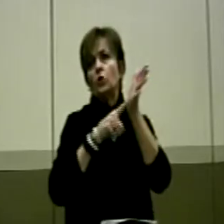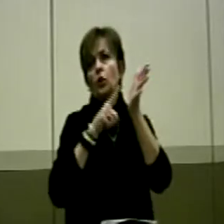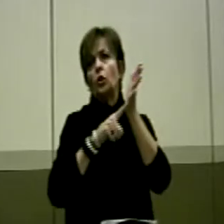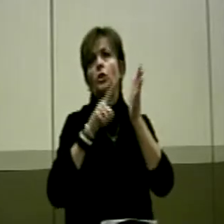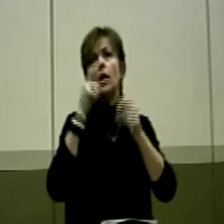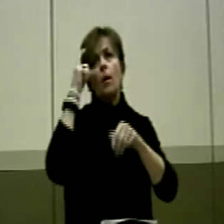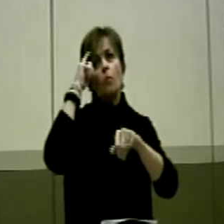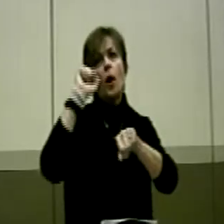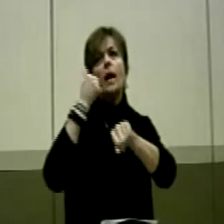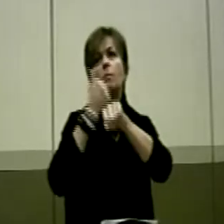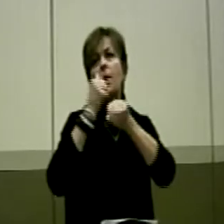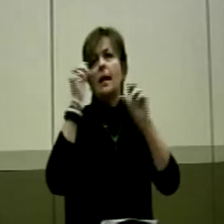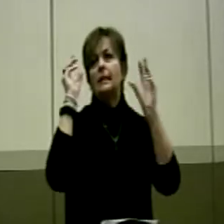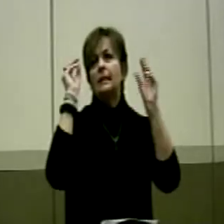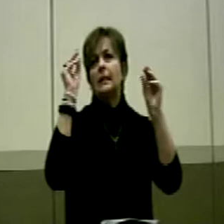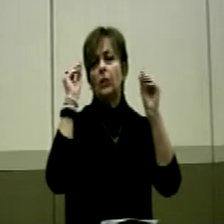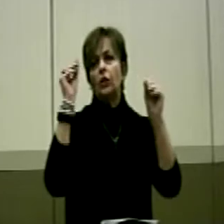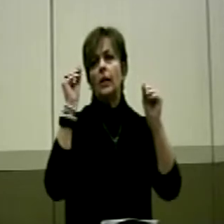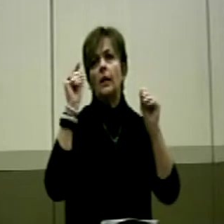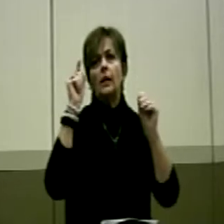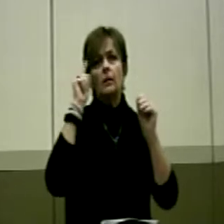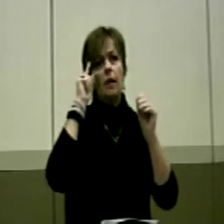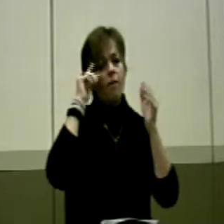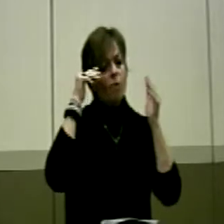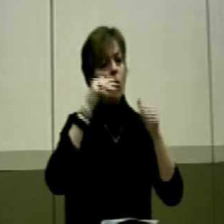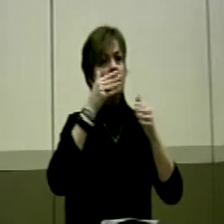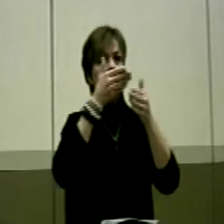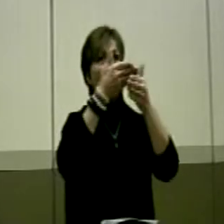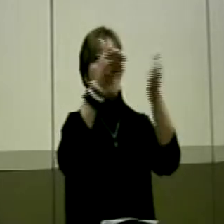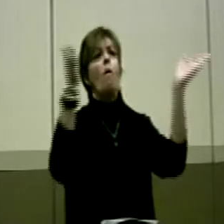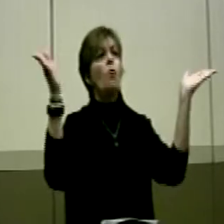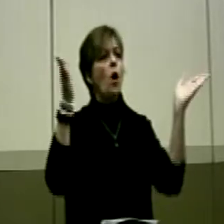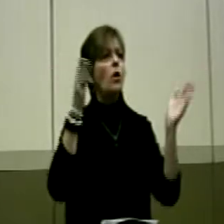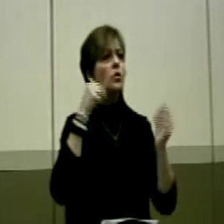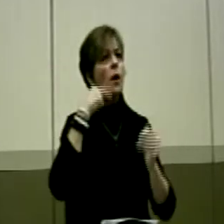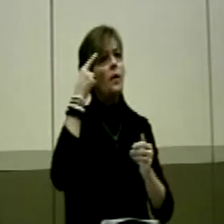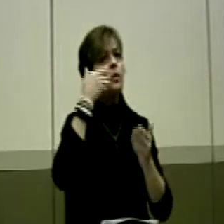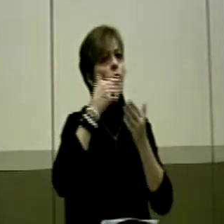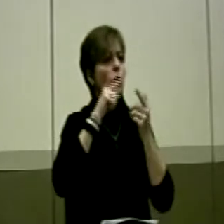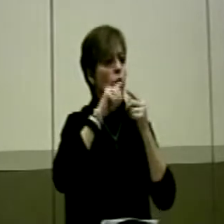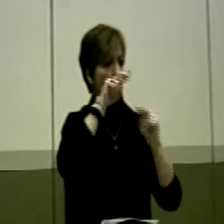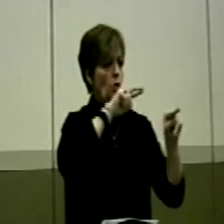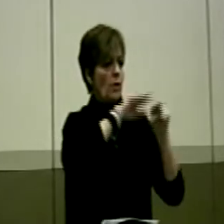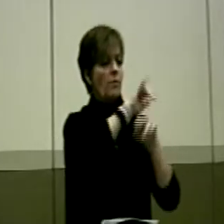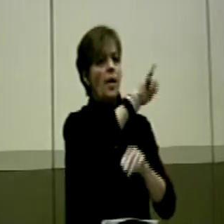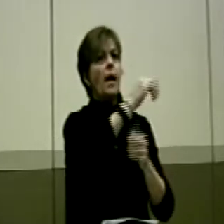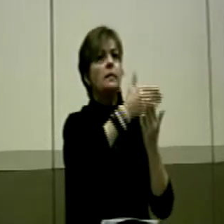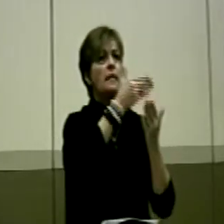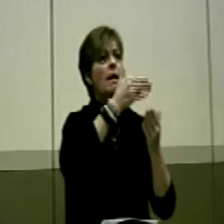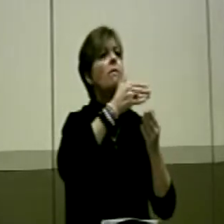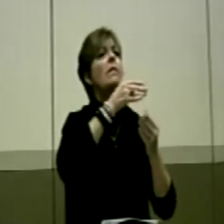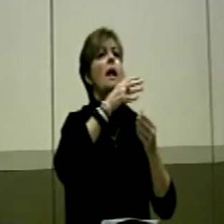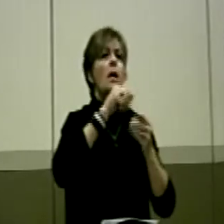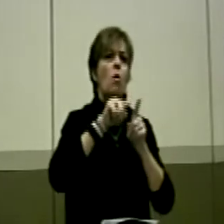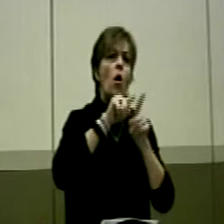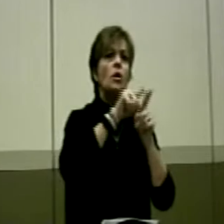the overall. So I think that's good, to be able to looking at that stuff in addition to some of the stuff that's, maybe special or, unique for deaf, hard-of-hearing kids. That's a good